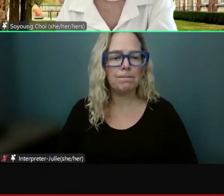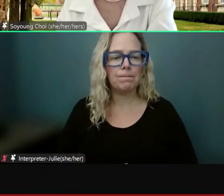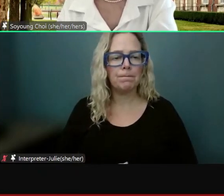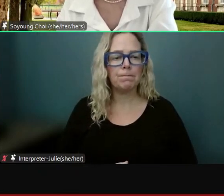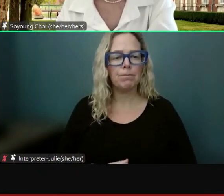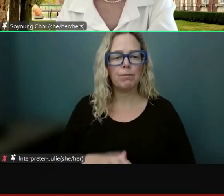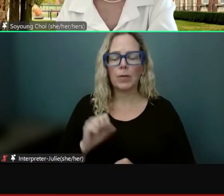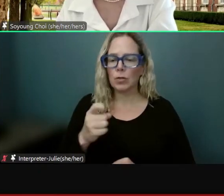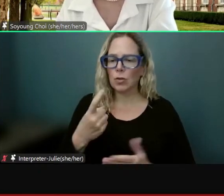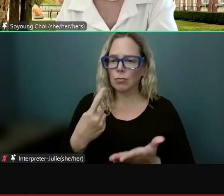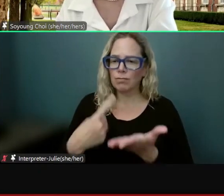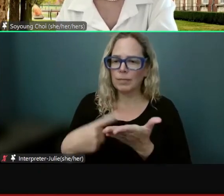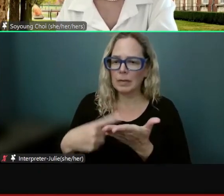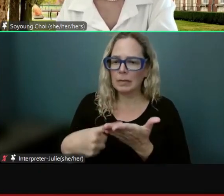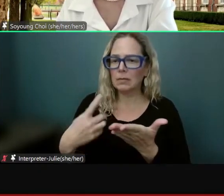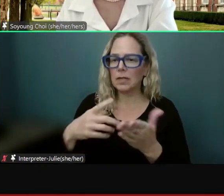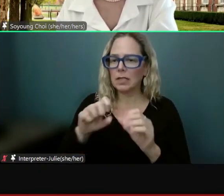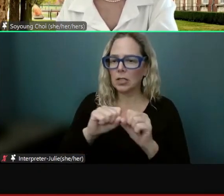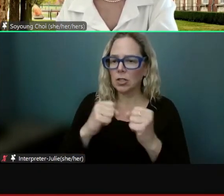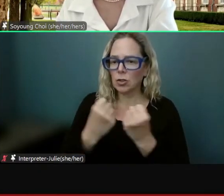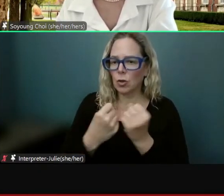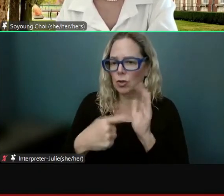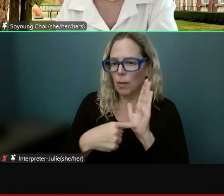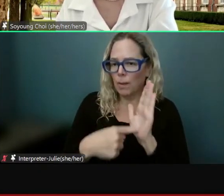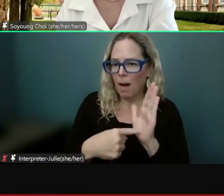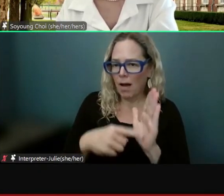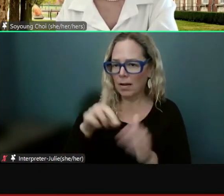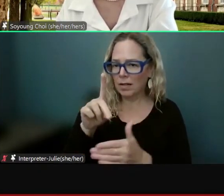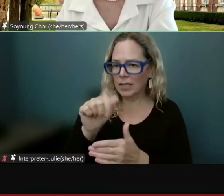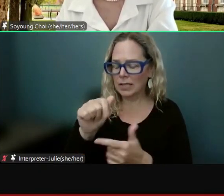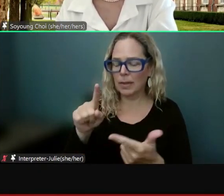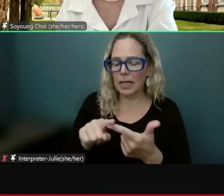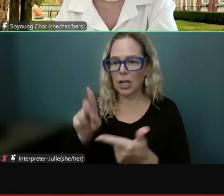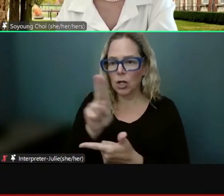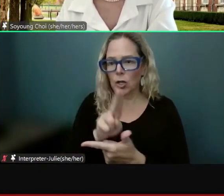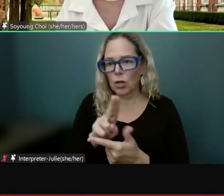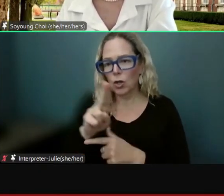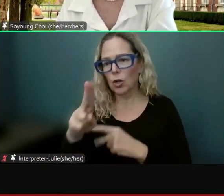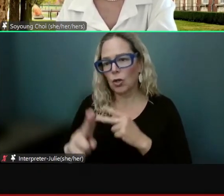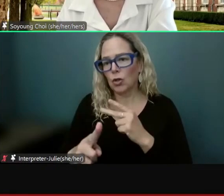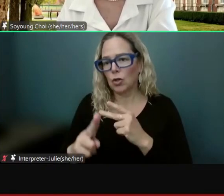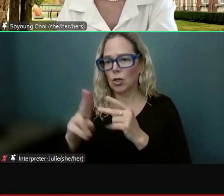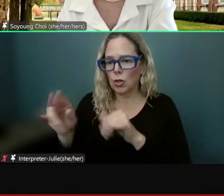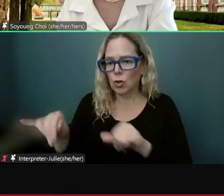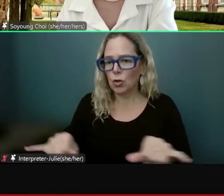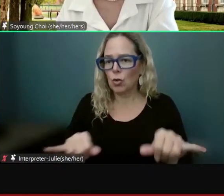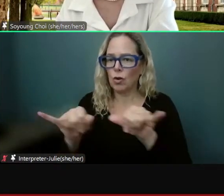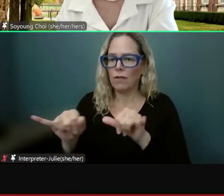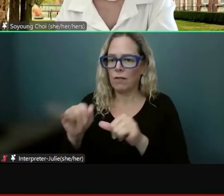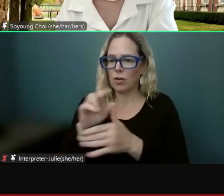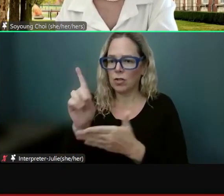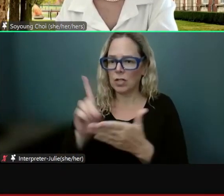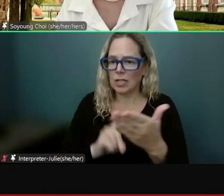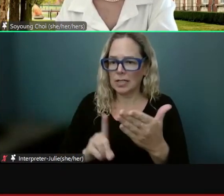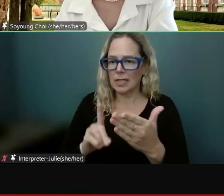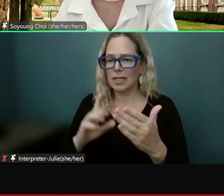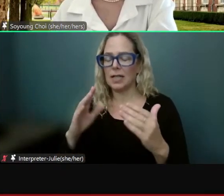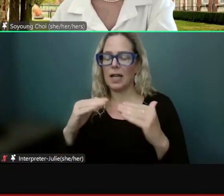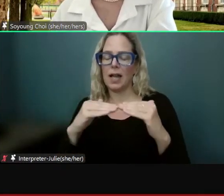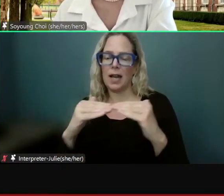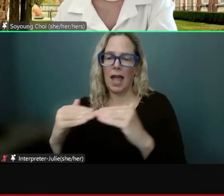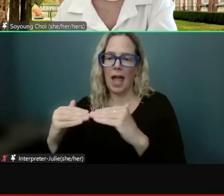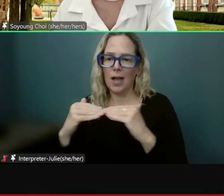of disability, universal design, and equity in health communication, while